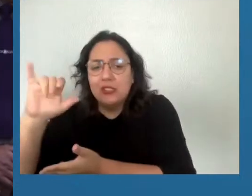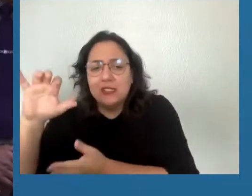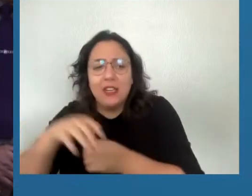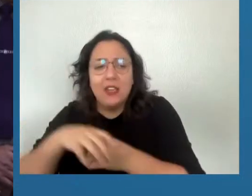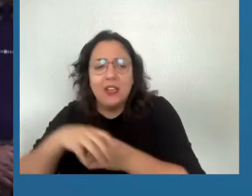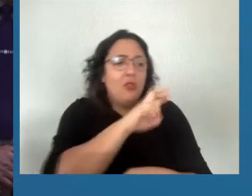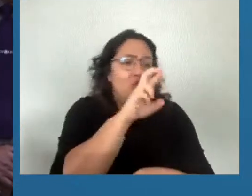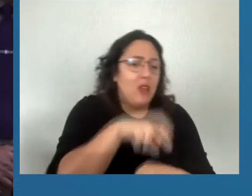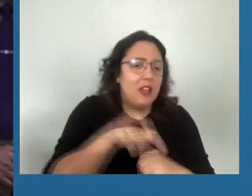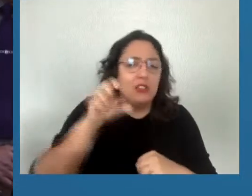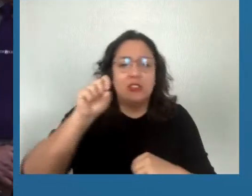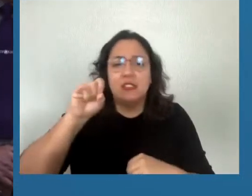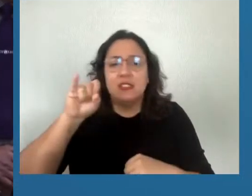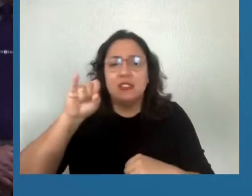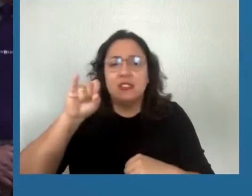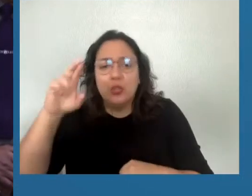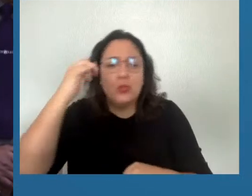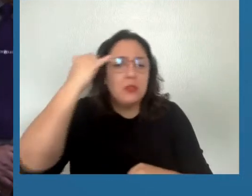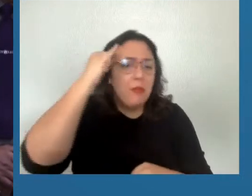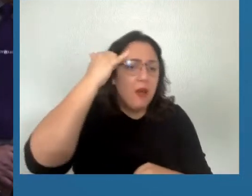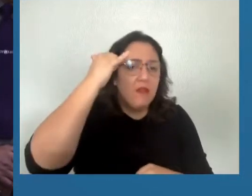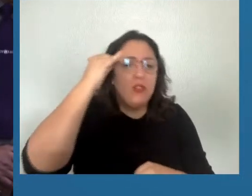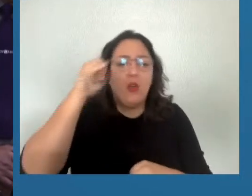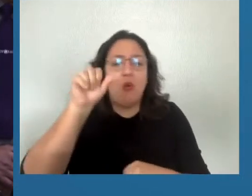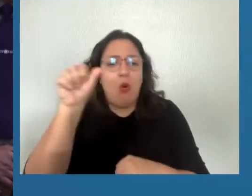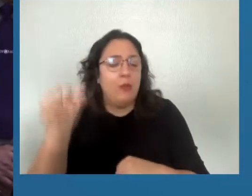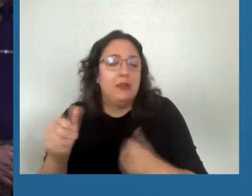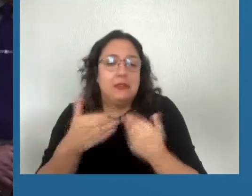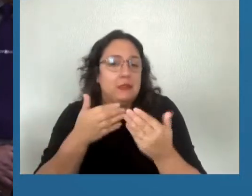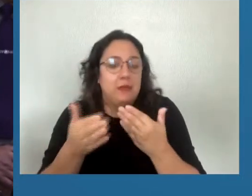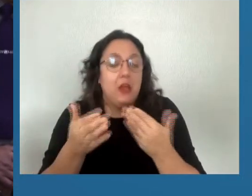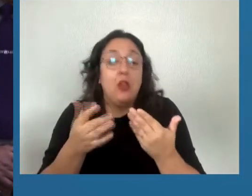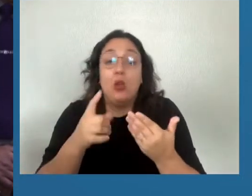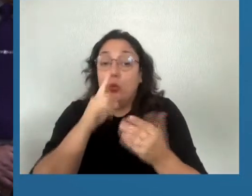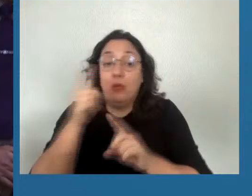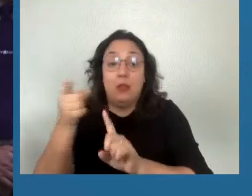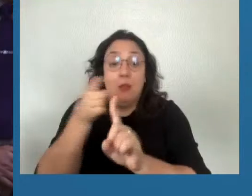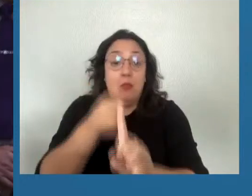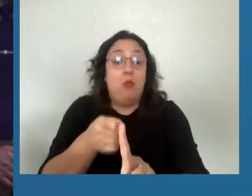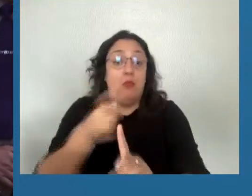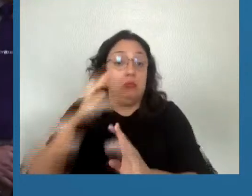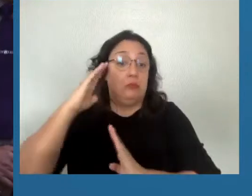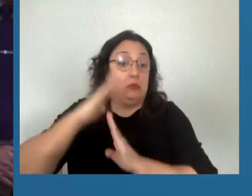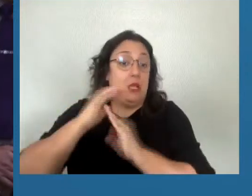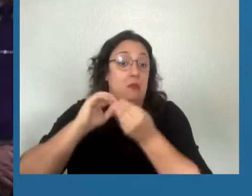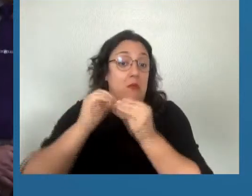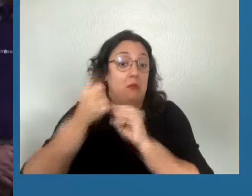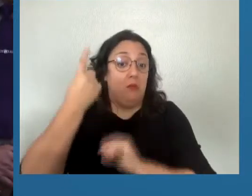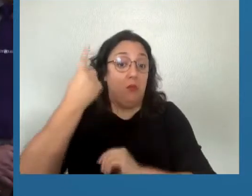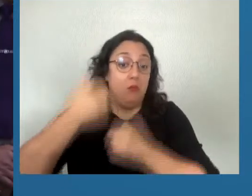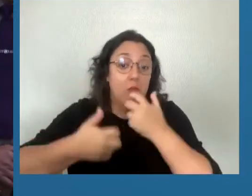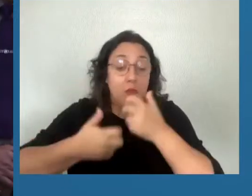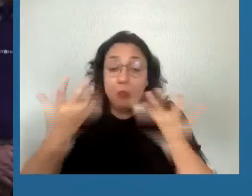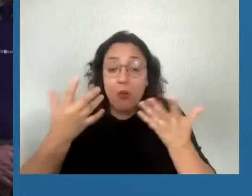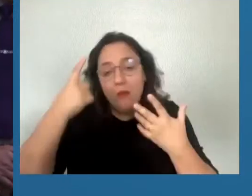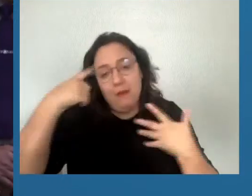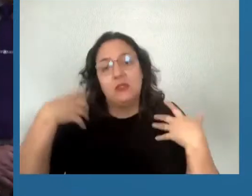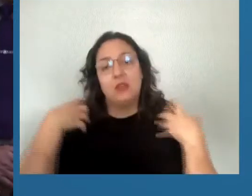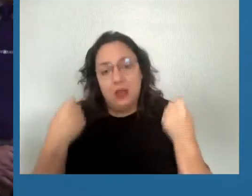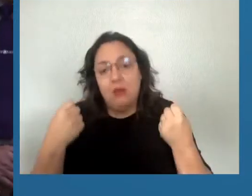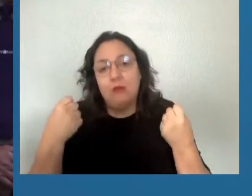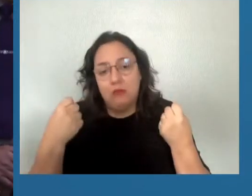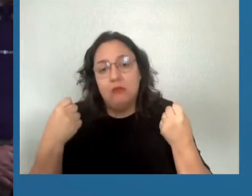Buffalo, stem from the fact that there are many people who are dealing with severe mental health crises that demonstrate they're no longer able to take